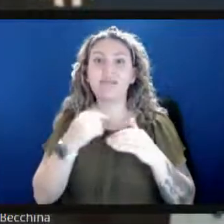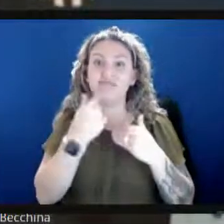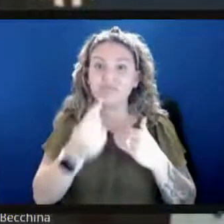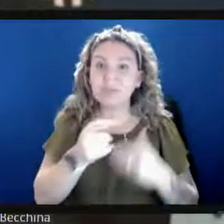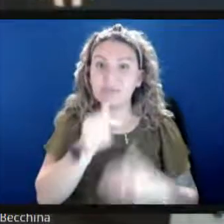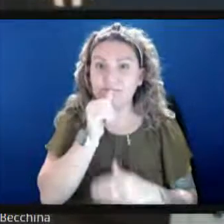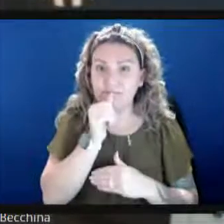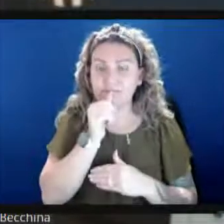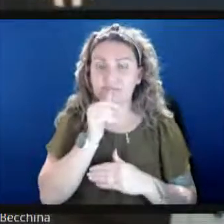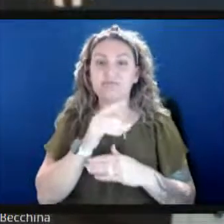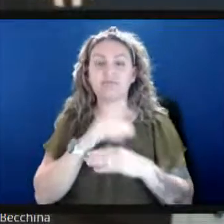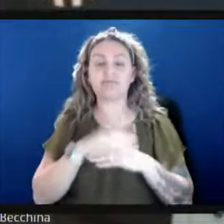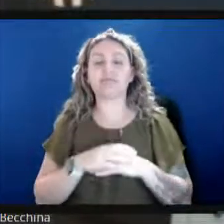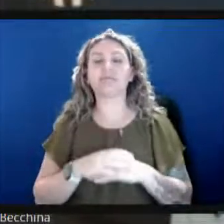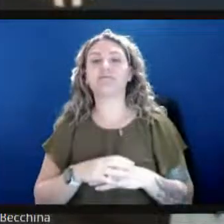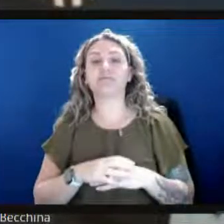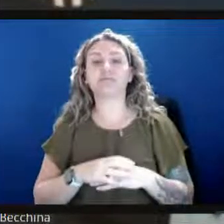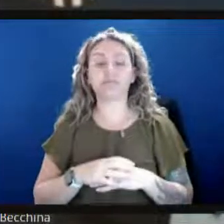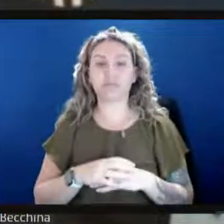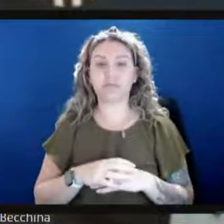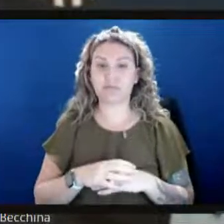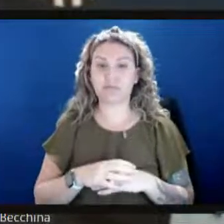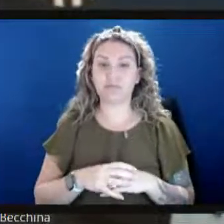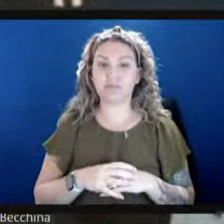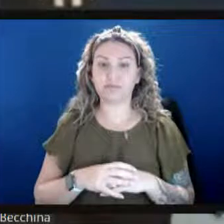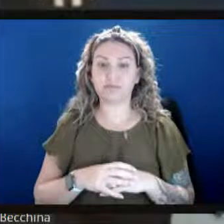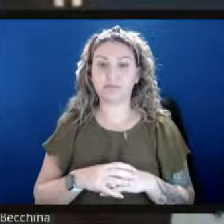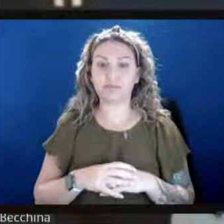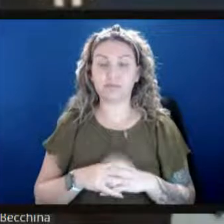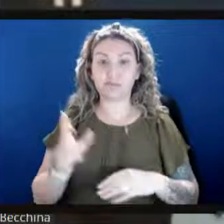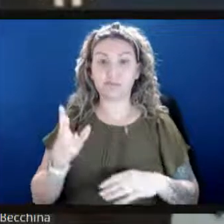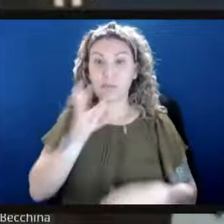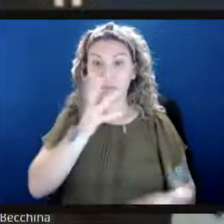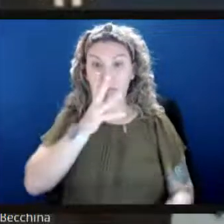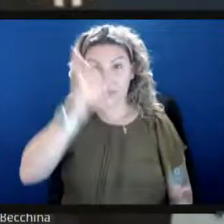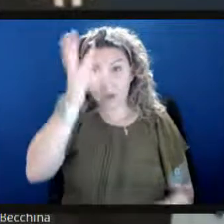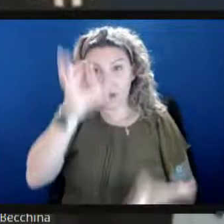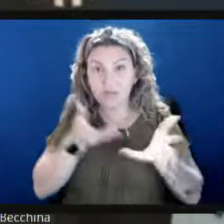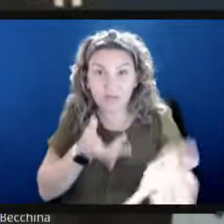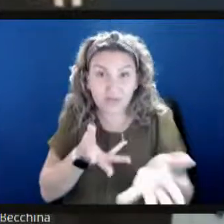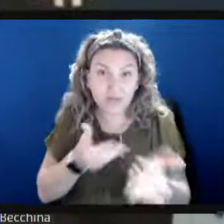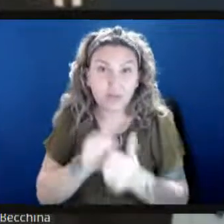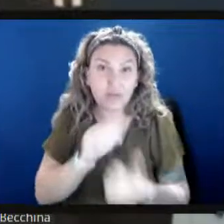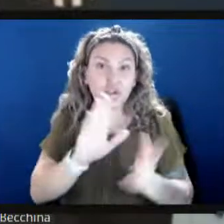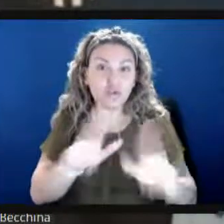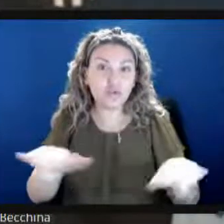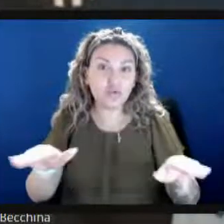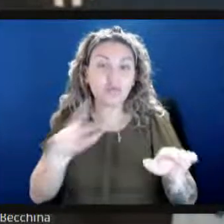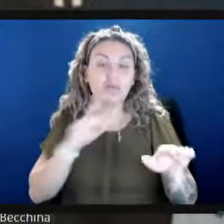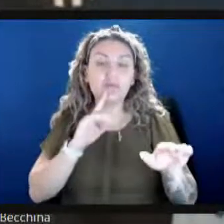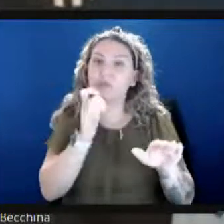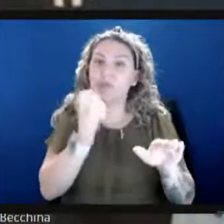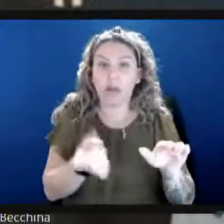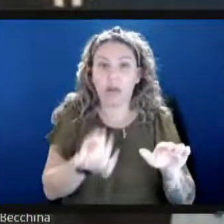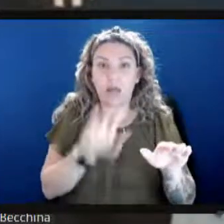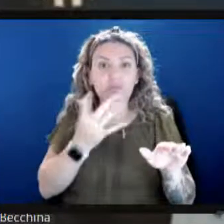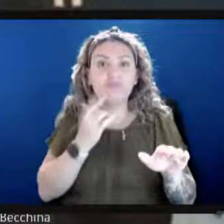these types of things anonymously. Parents talking to kids about this, about not taking something that is